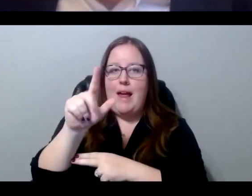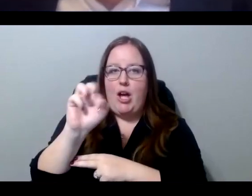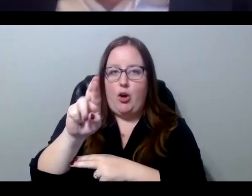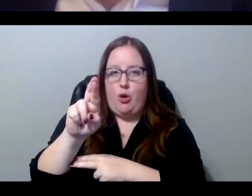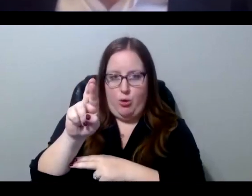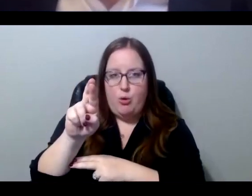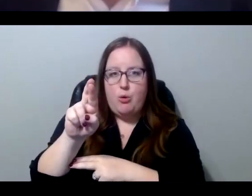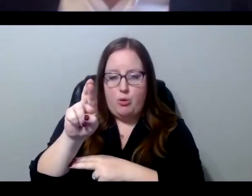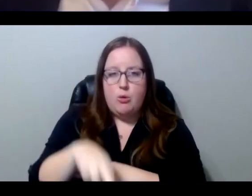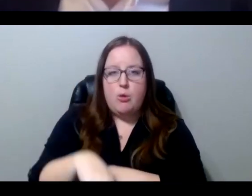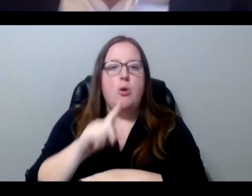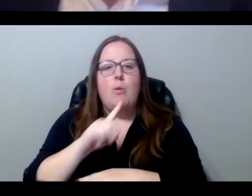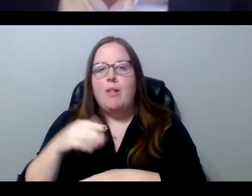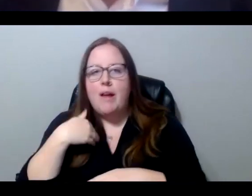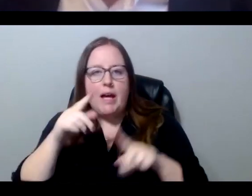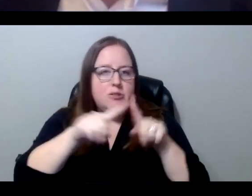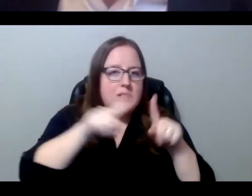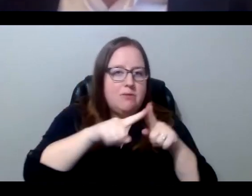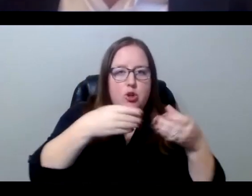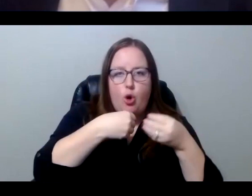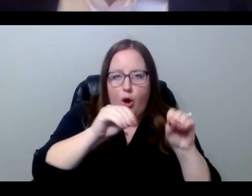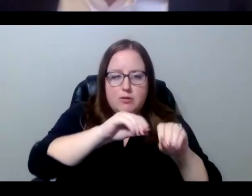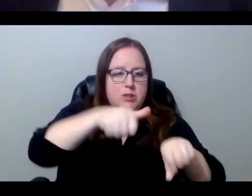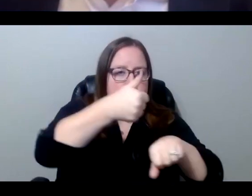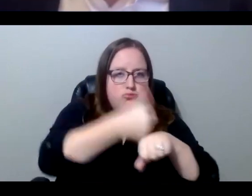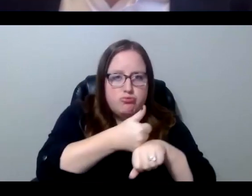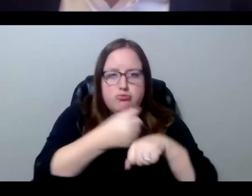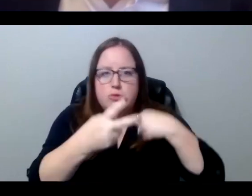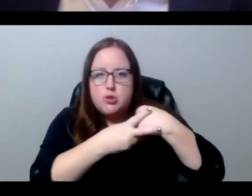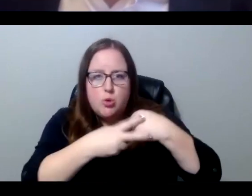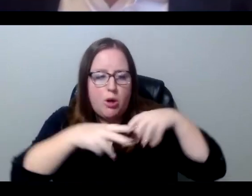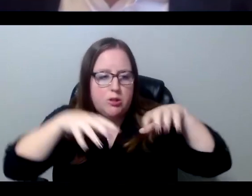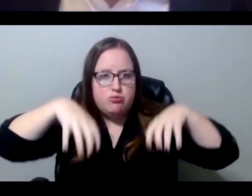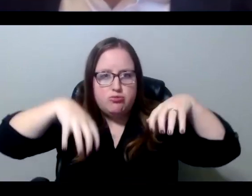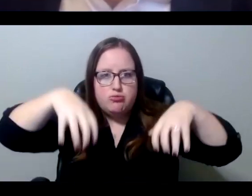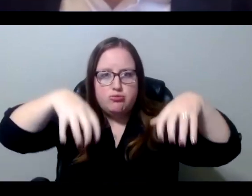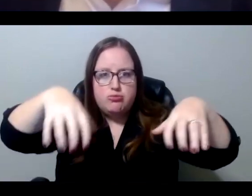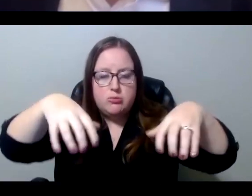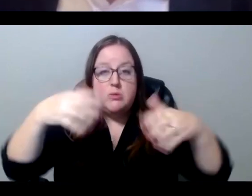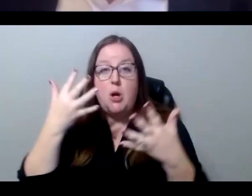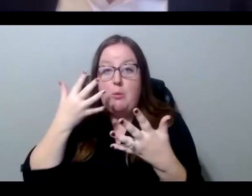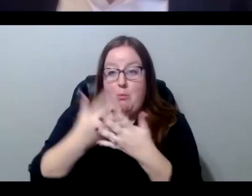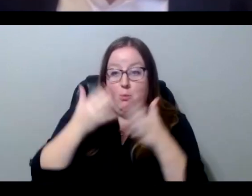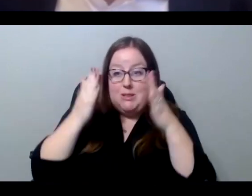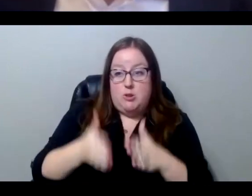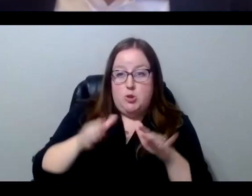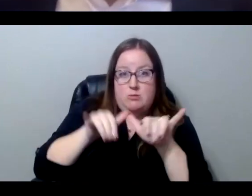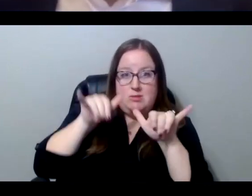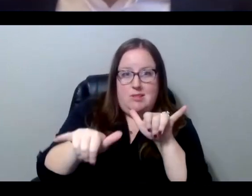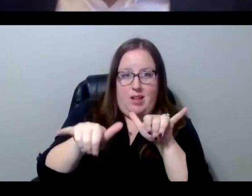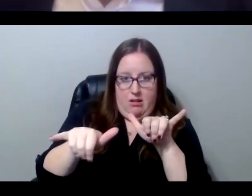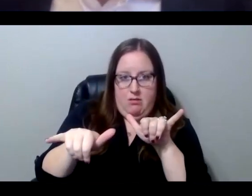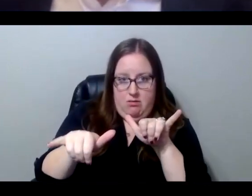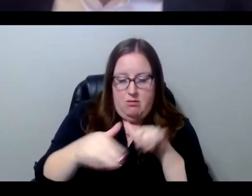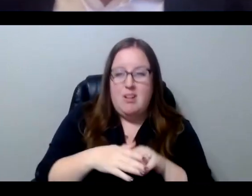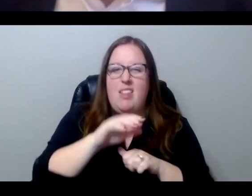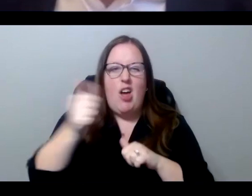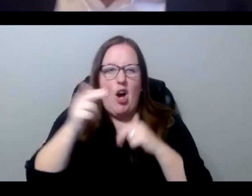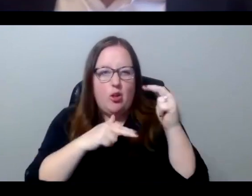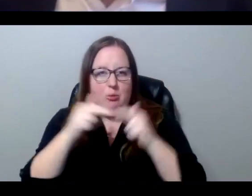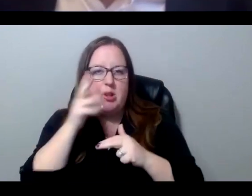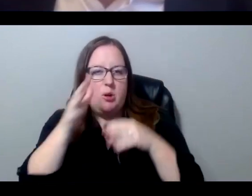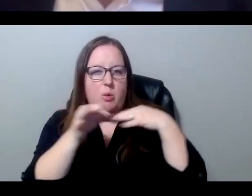on their Bosniak neighbors in Bosnia. So the rhetoric and propaganda work. Primarily,